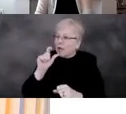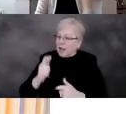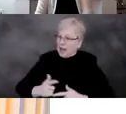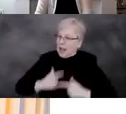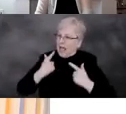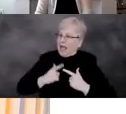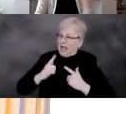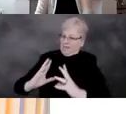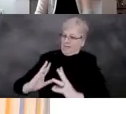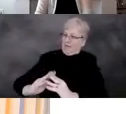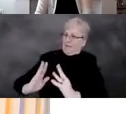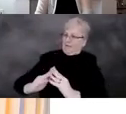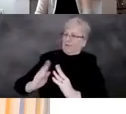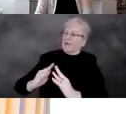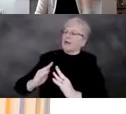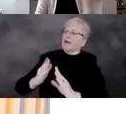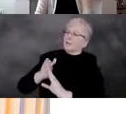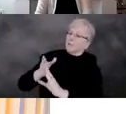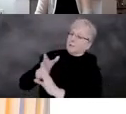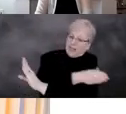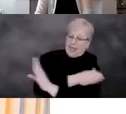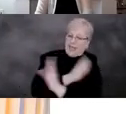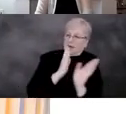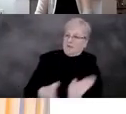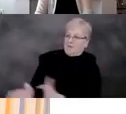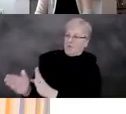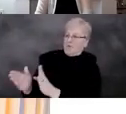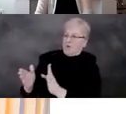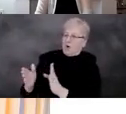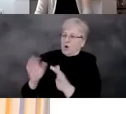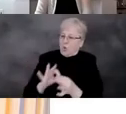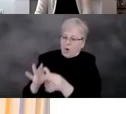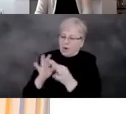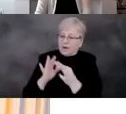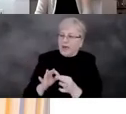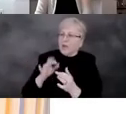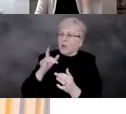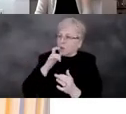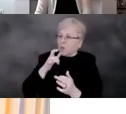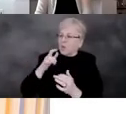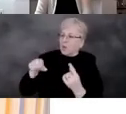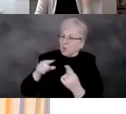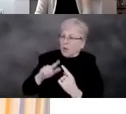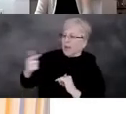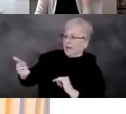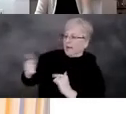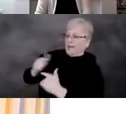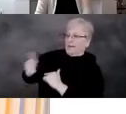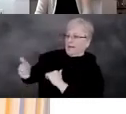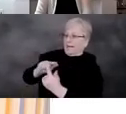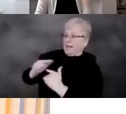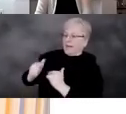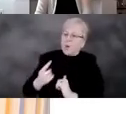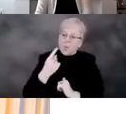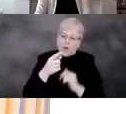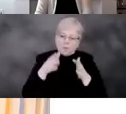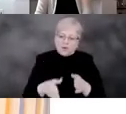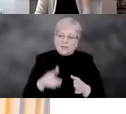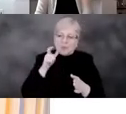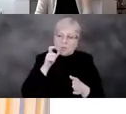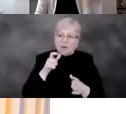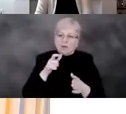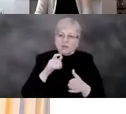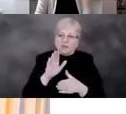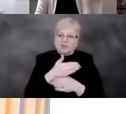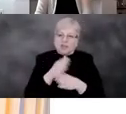into the platform for your session. One of you will be able to screen share, and then if you want to determine between the two of you who's